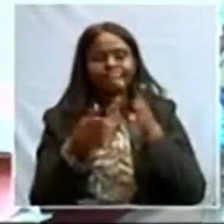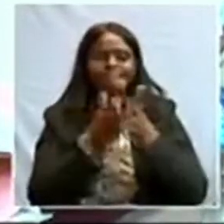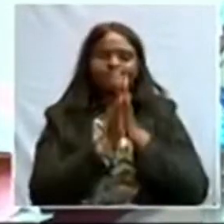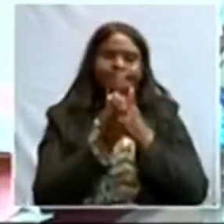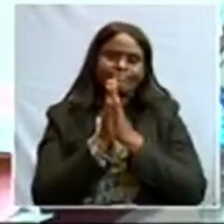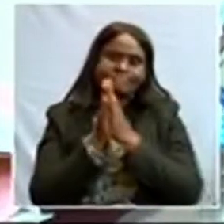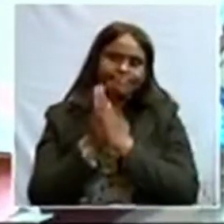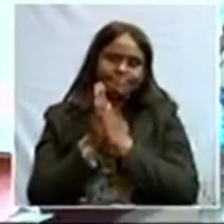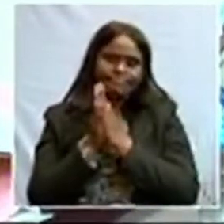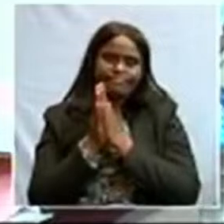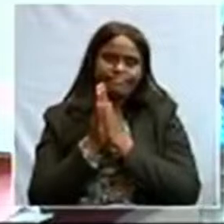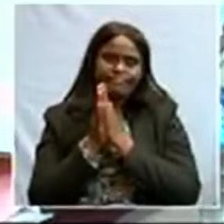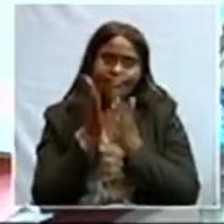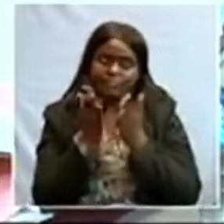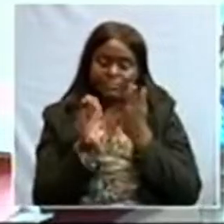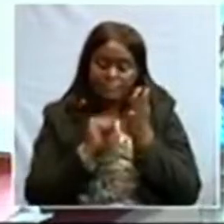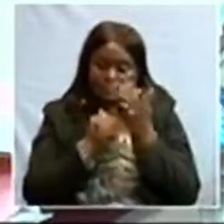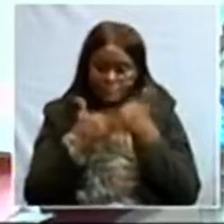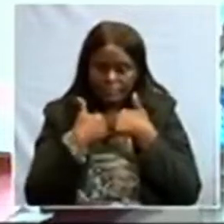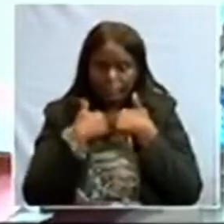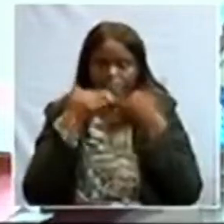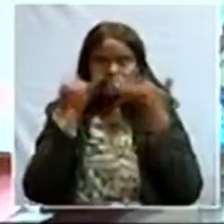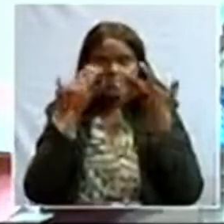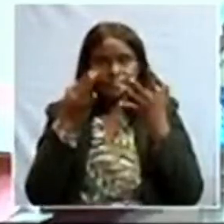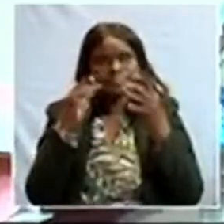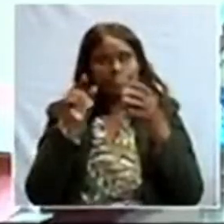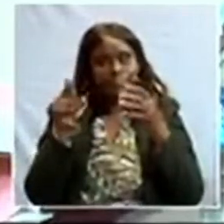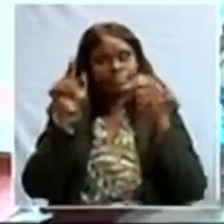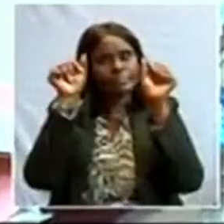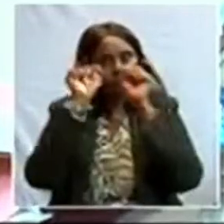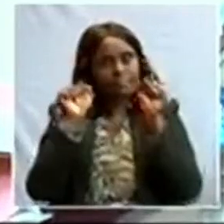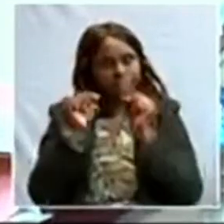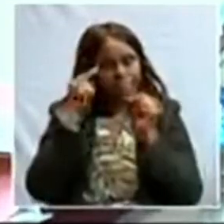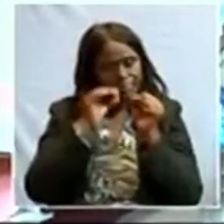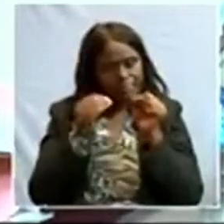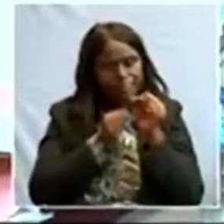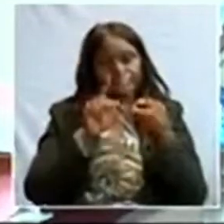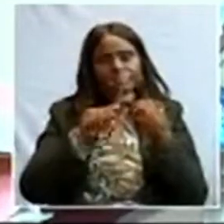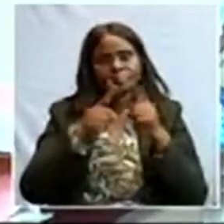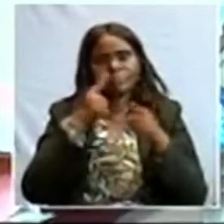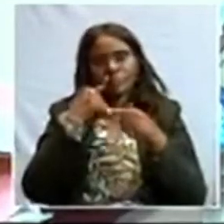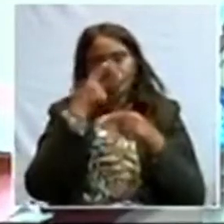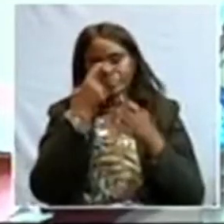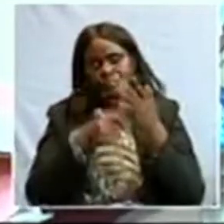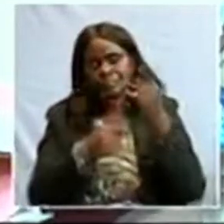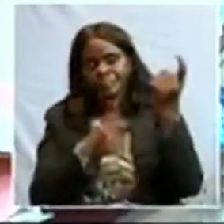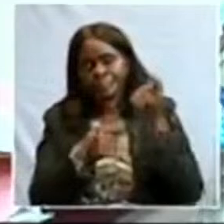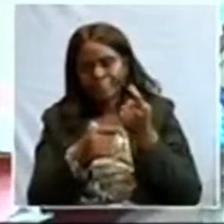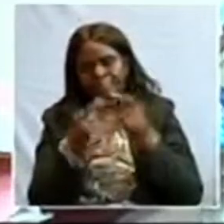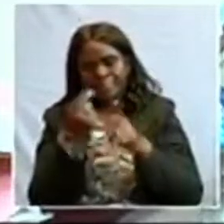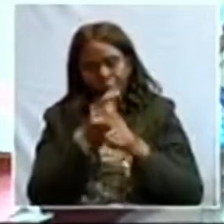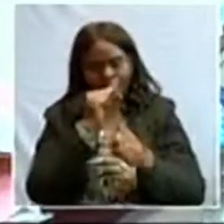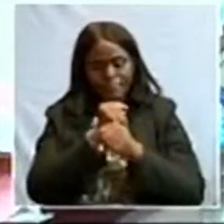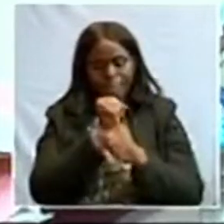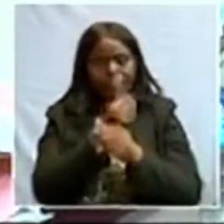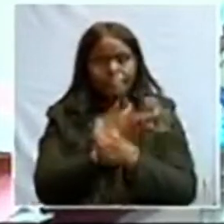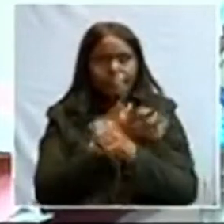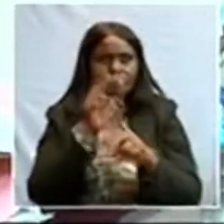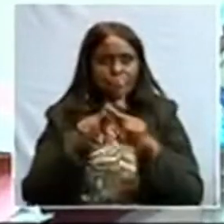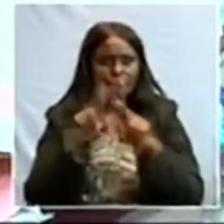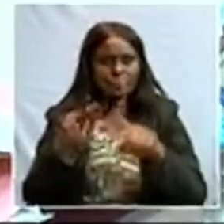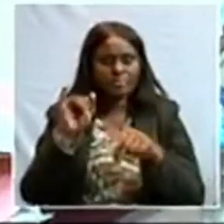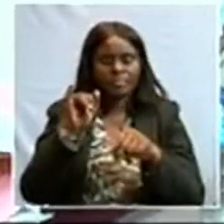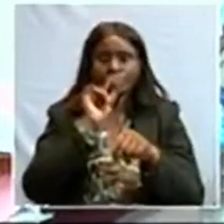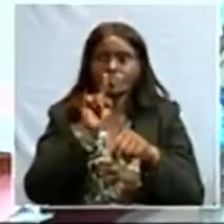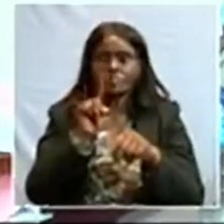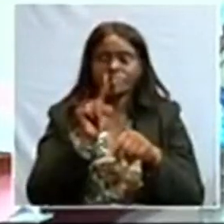inquiring on whether we have been informed of the structure for our colleagues that are coming through the devolved functions. Chair, I wish to